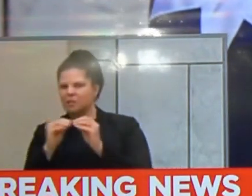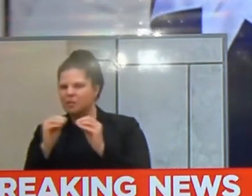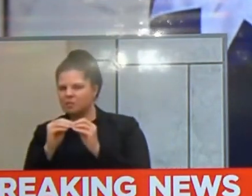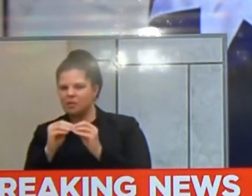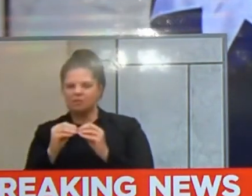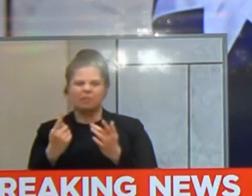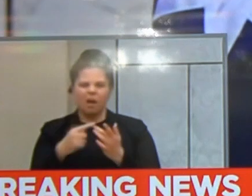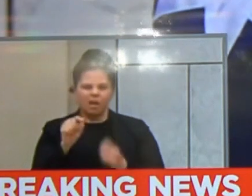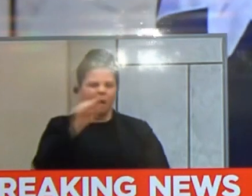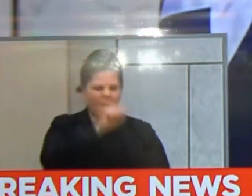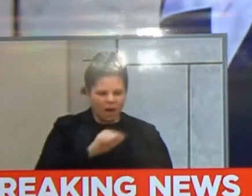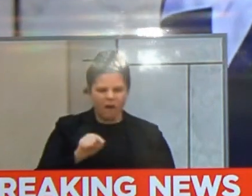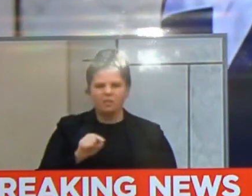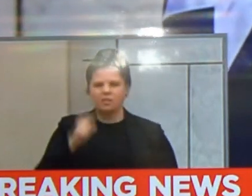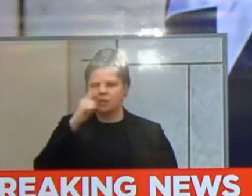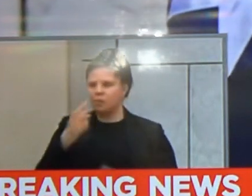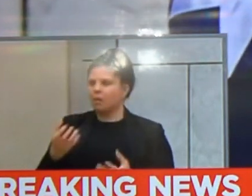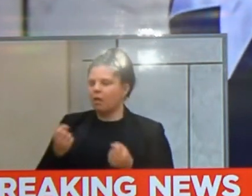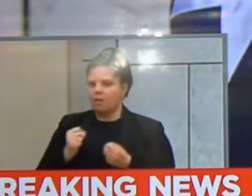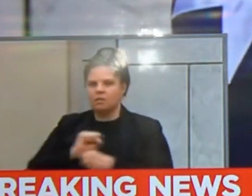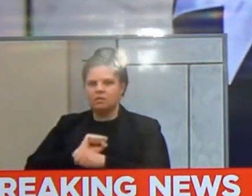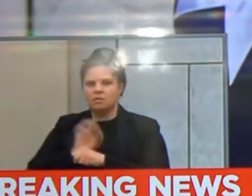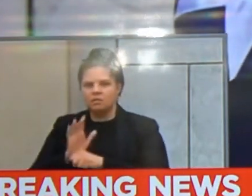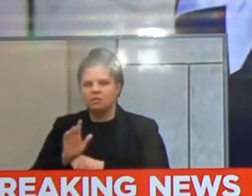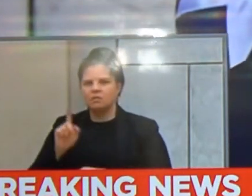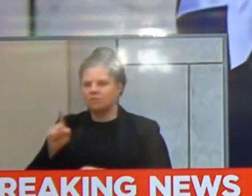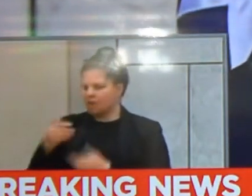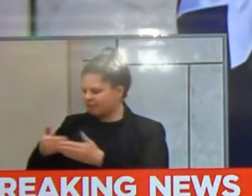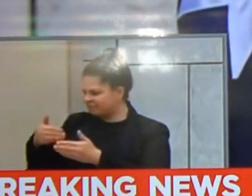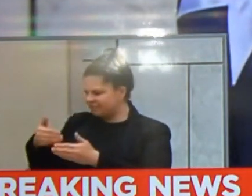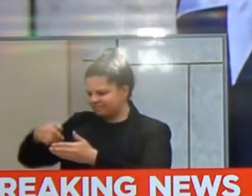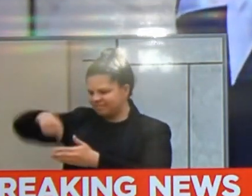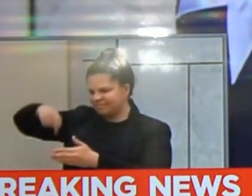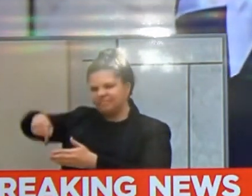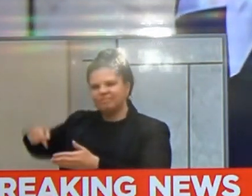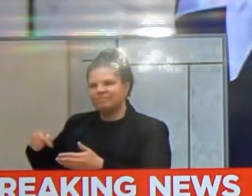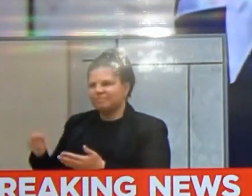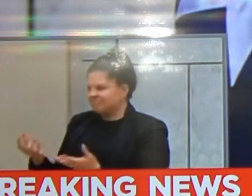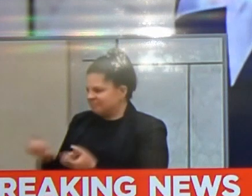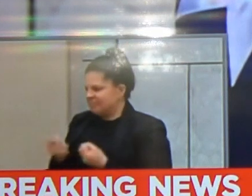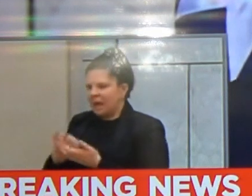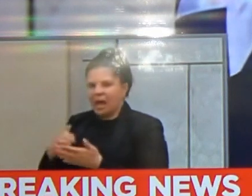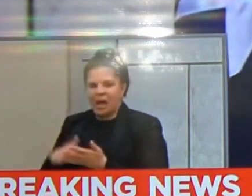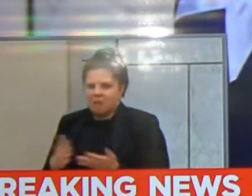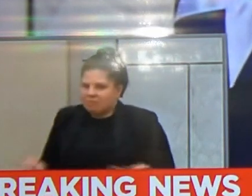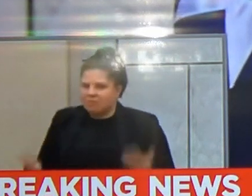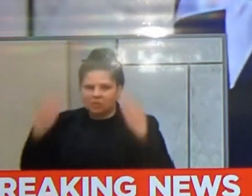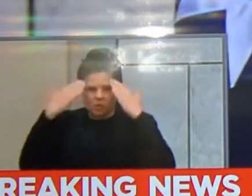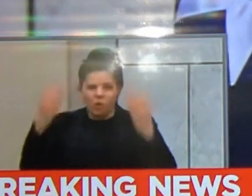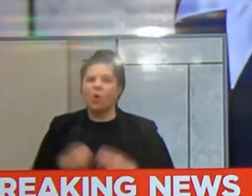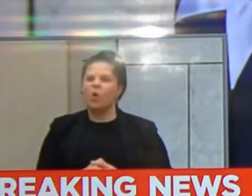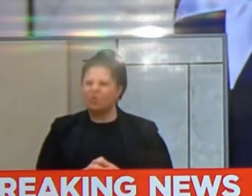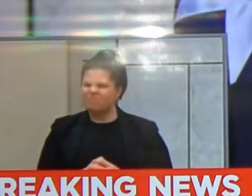means that there are people who have COVID-19 or incubating it who don't know it. And that is why